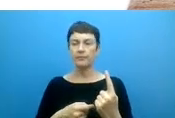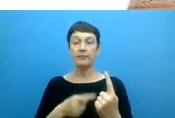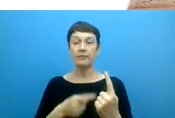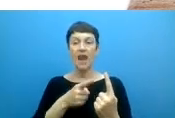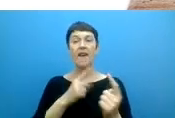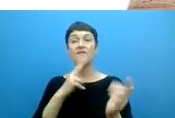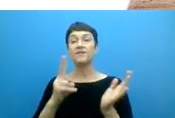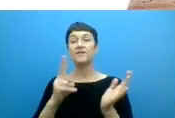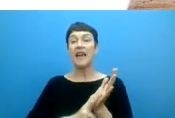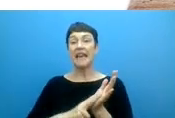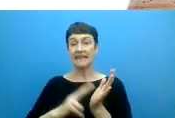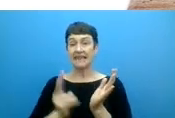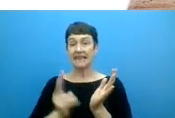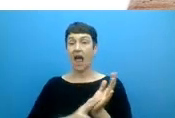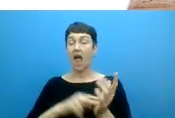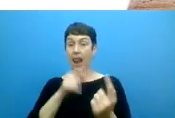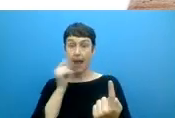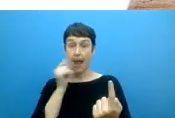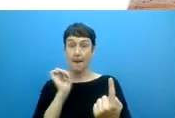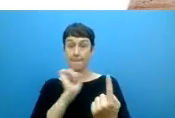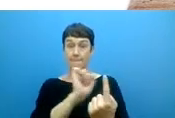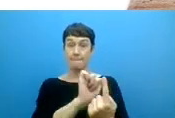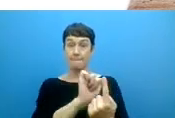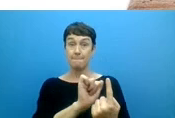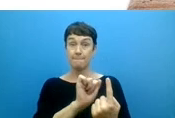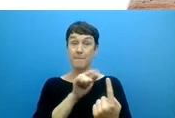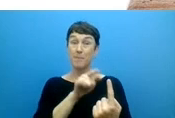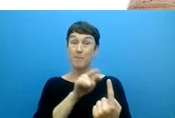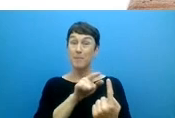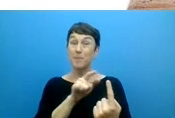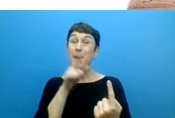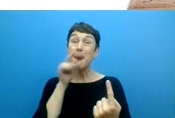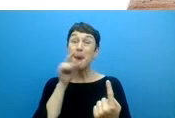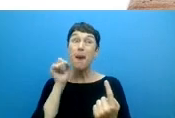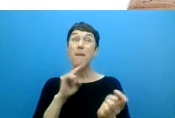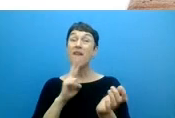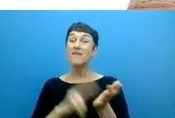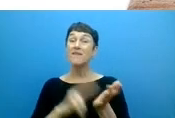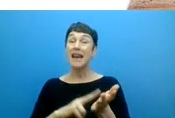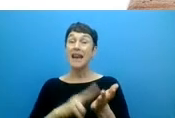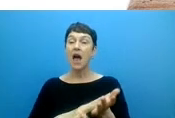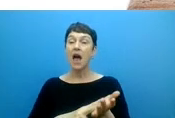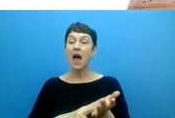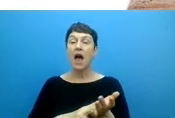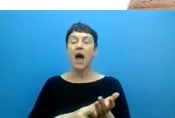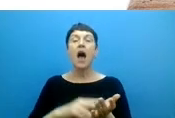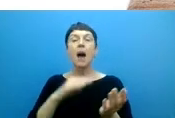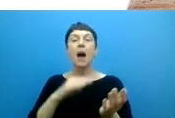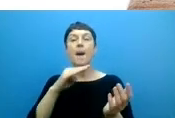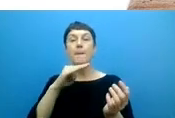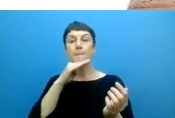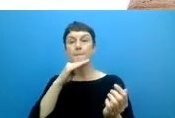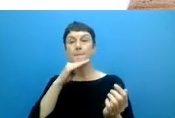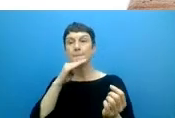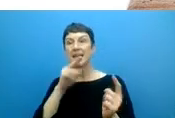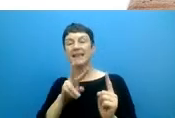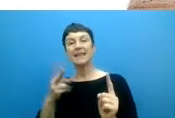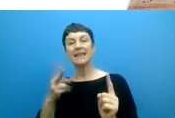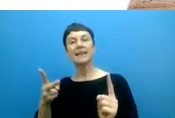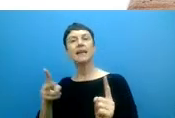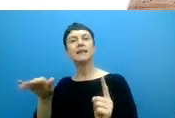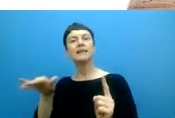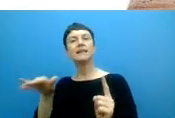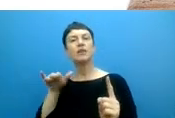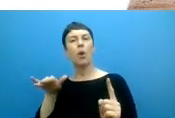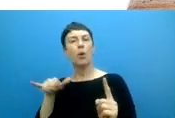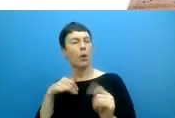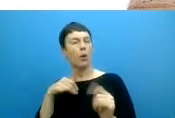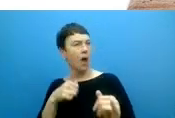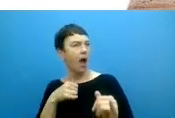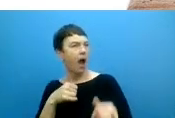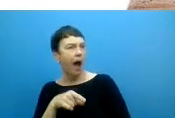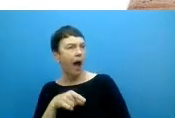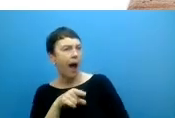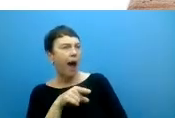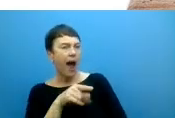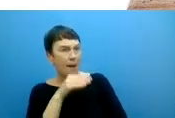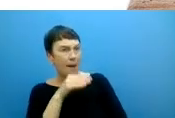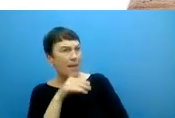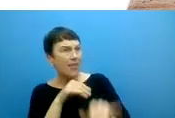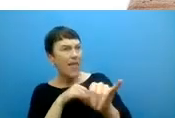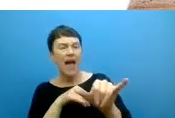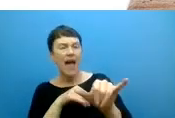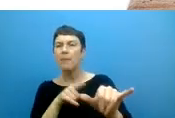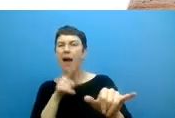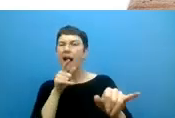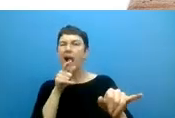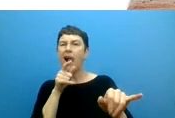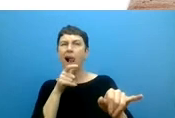Venda. And her name in Venda, the meaning of her name is what my name means in Zulu. So we used that to kind of have a session with the